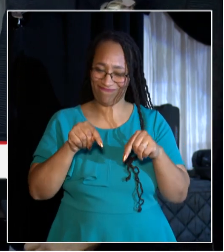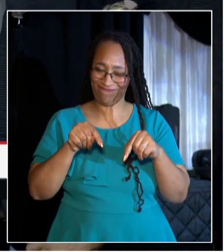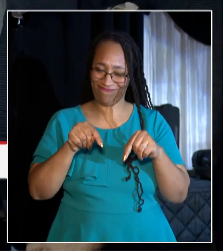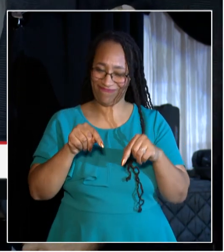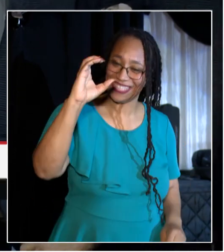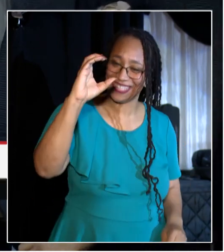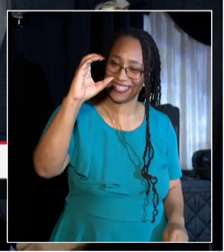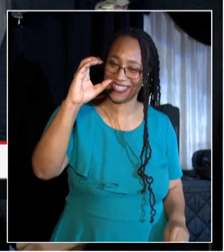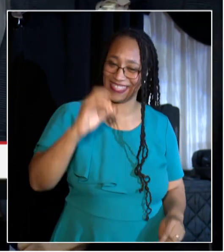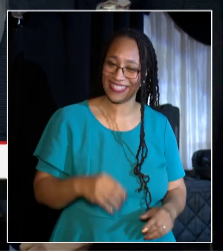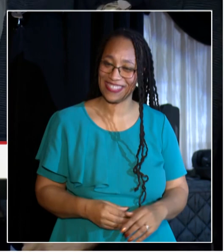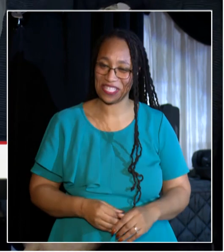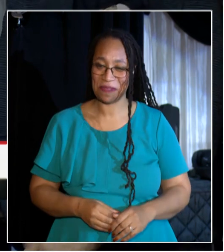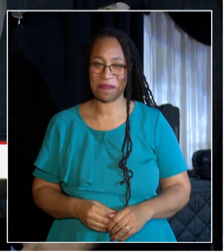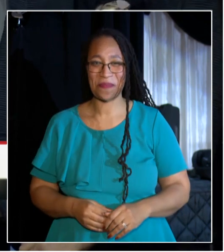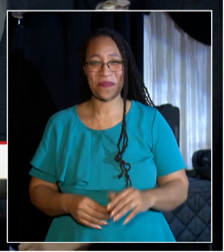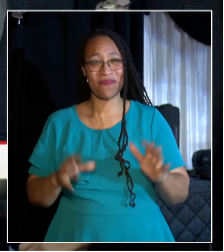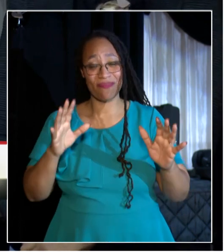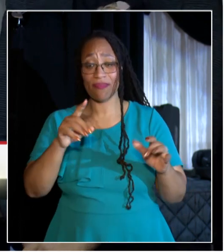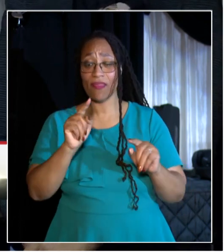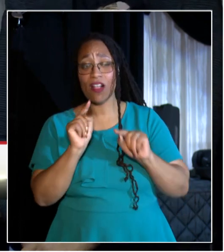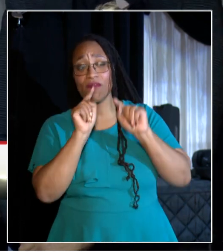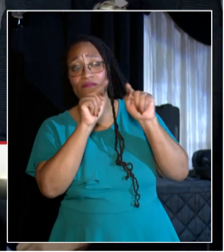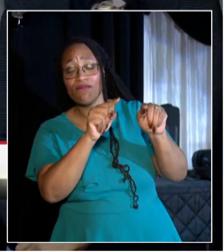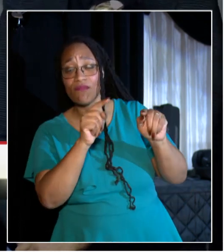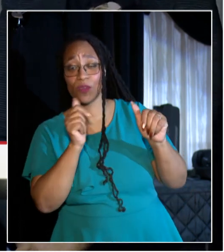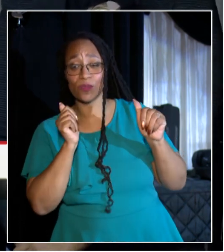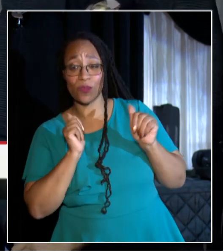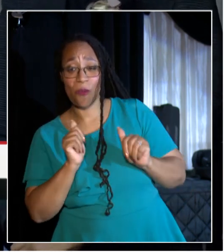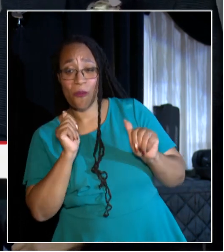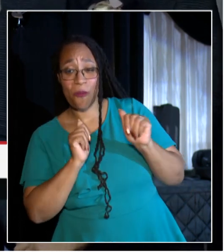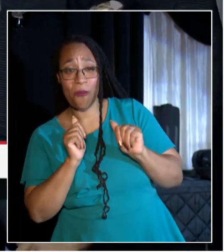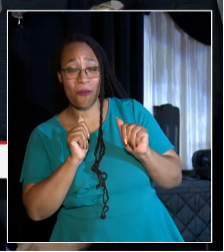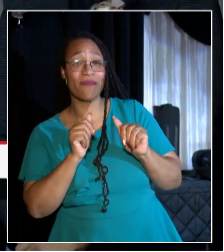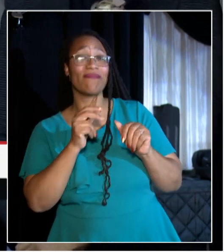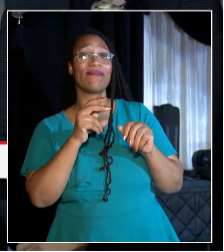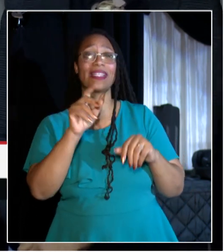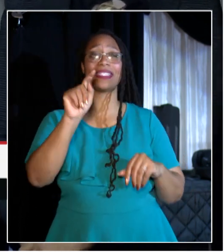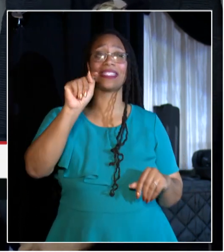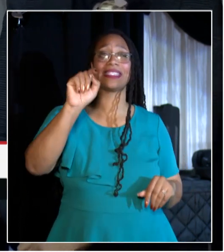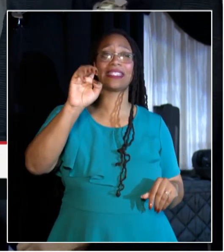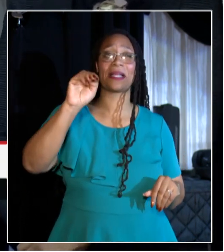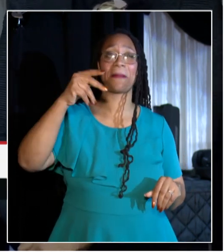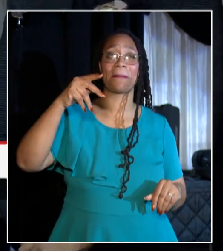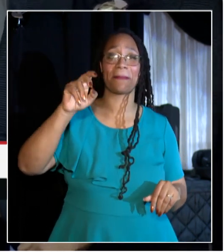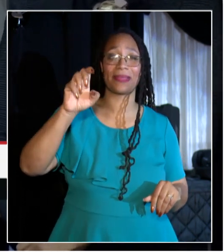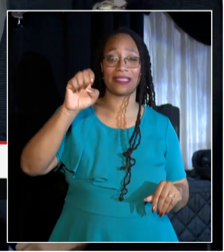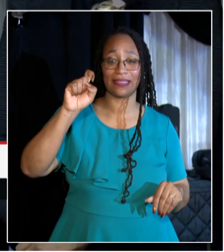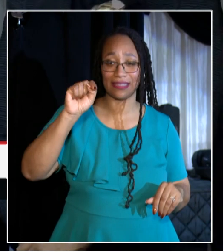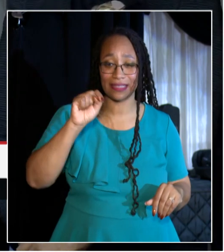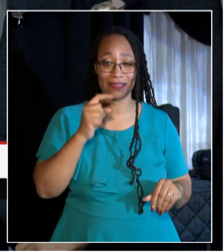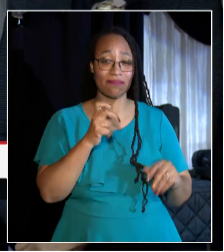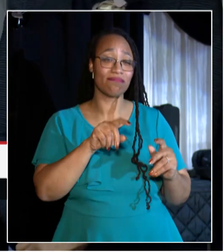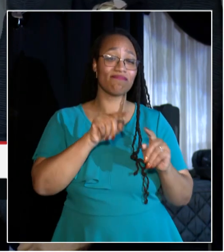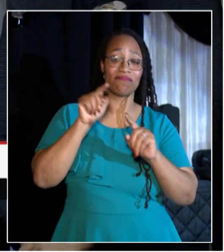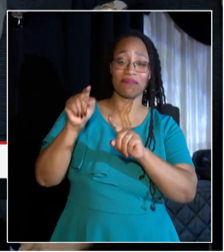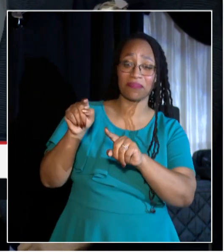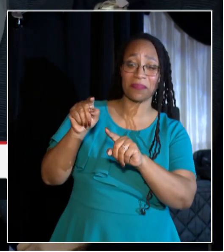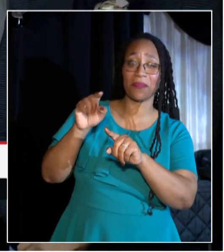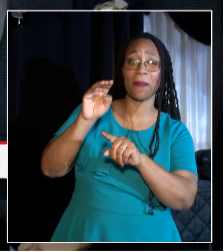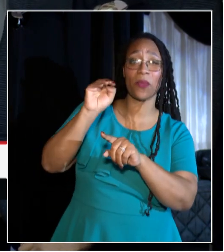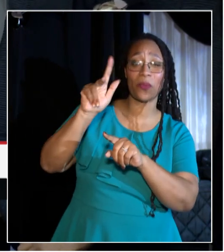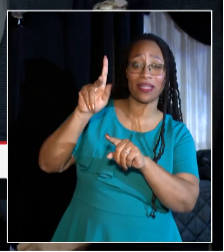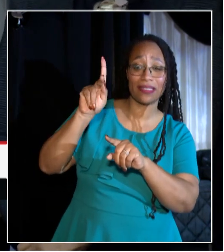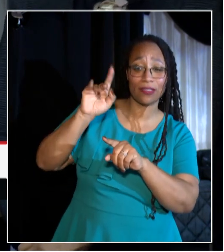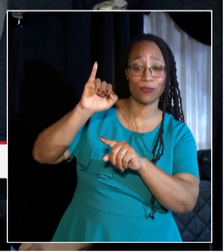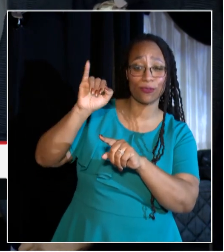Proud to Beg, or at the Woolly Mammoth Theater for the sensational C. Minkettes, or at our very own Martin Luther King Jr. Library for Fireside